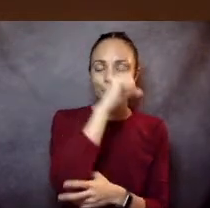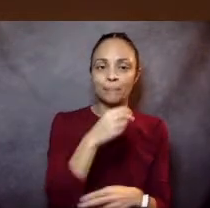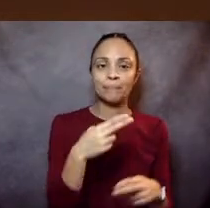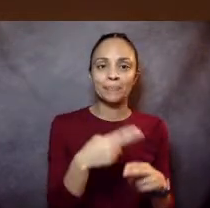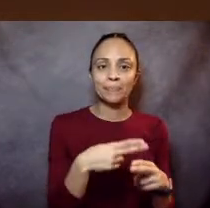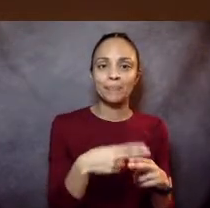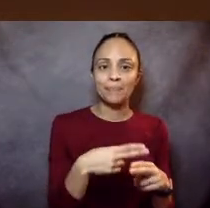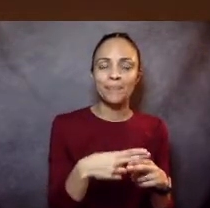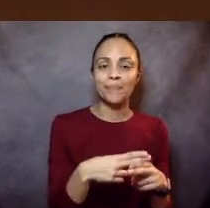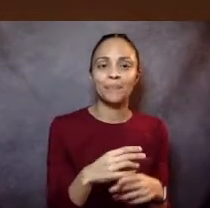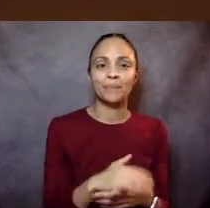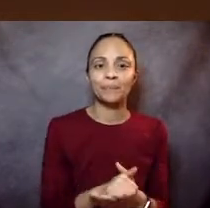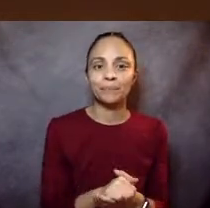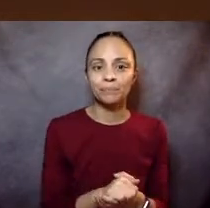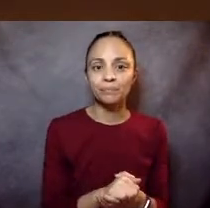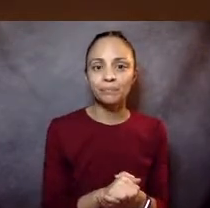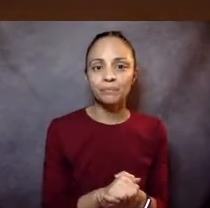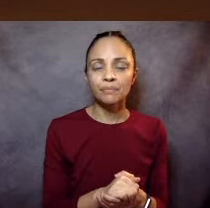Kelly, the